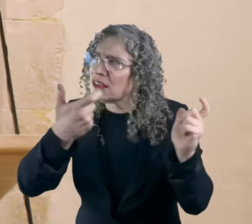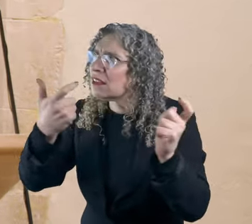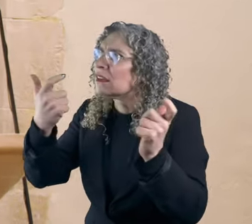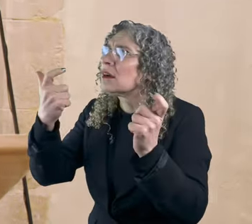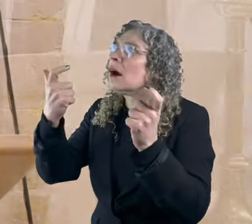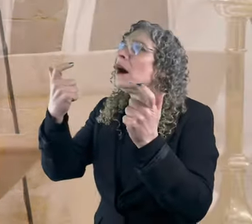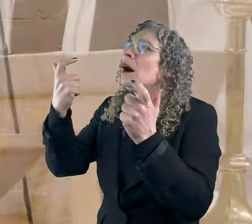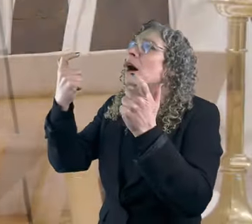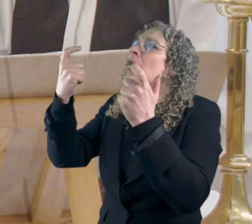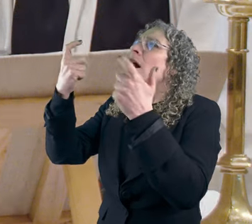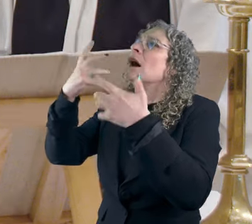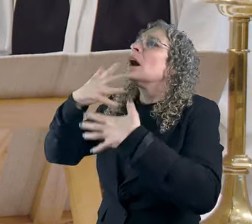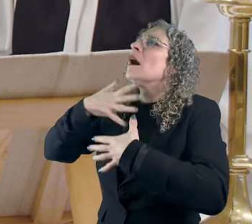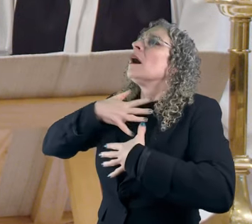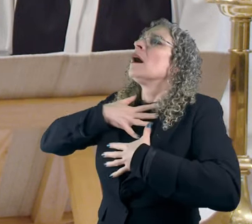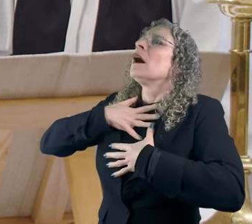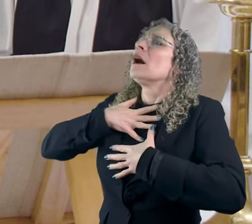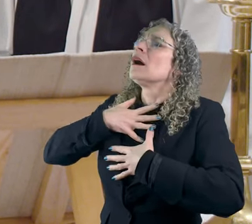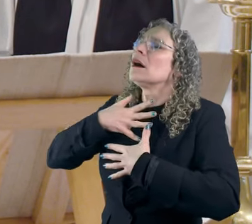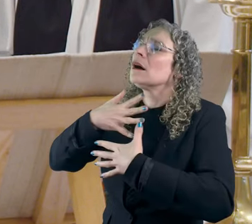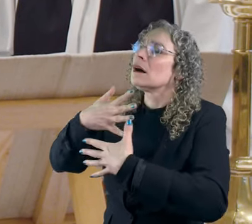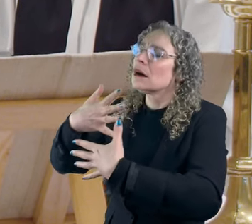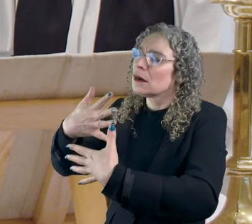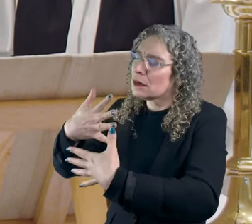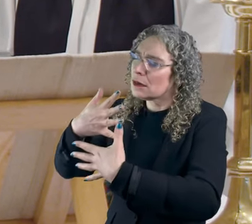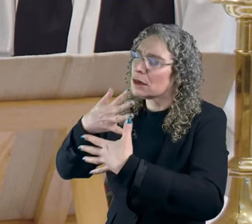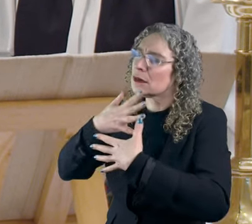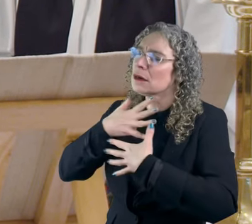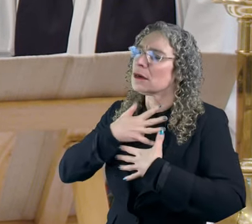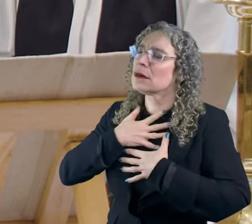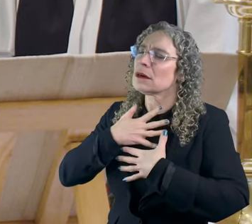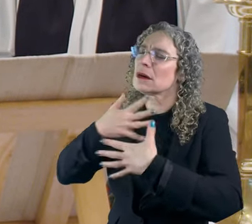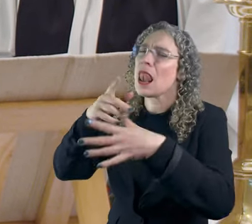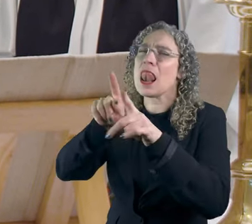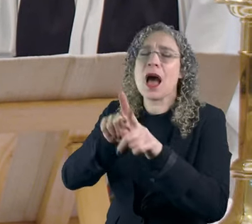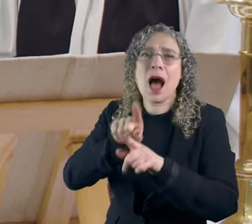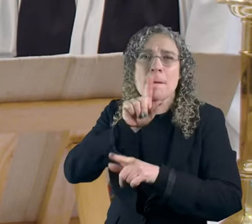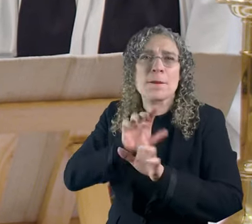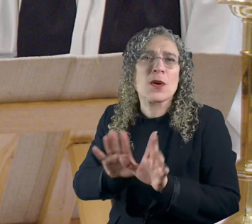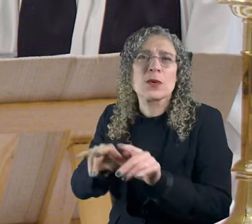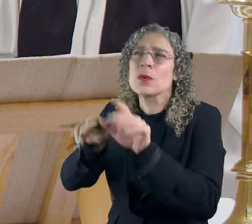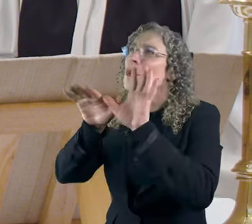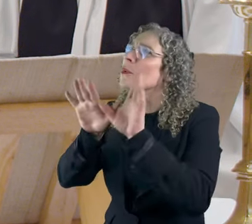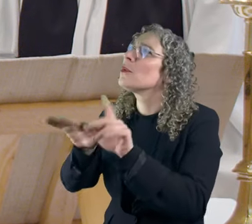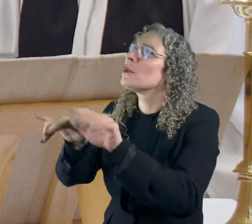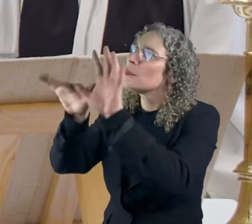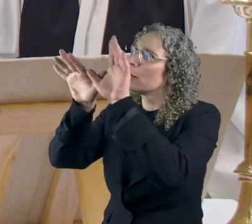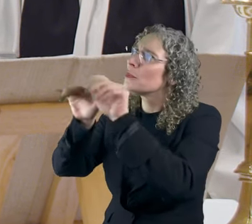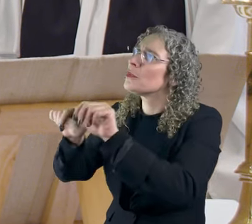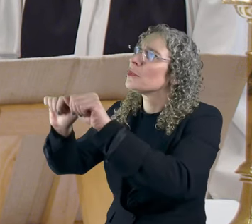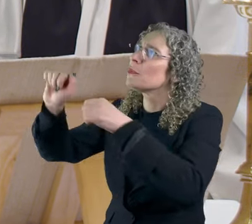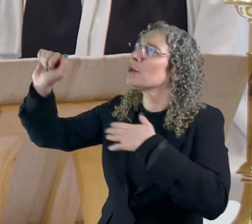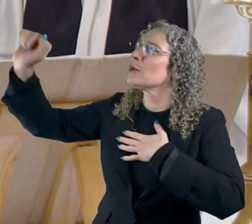can't. And with a breath as gentle as the soaring of a dove, he says, I am